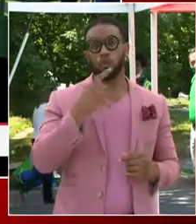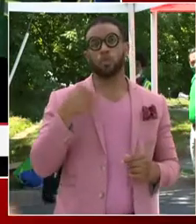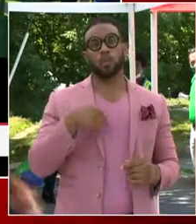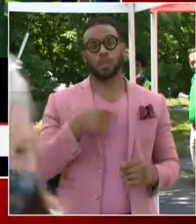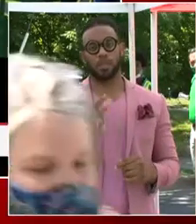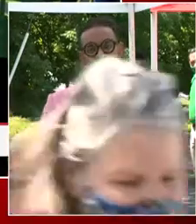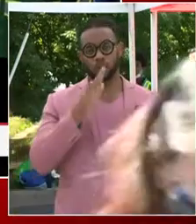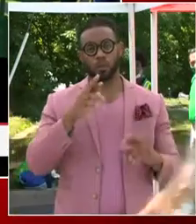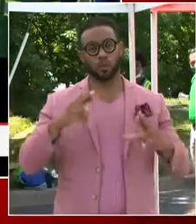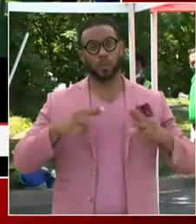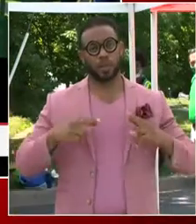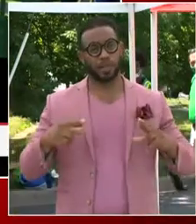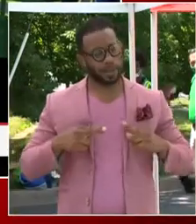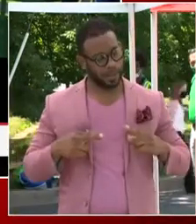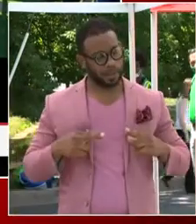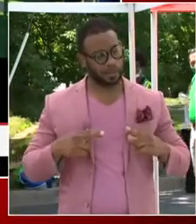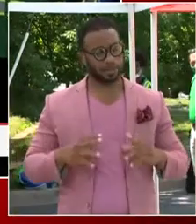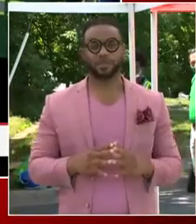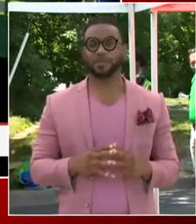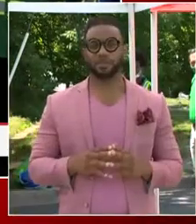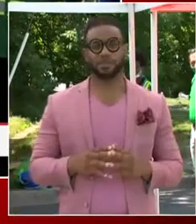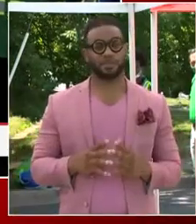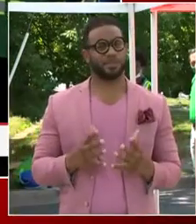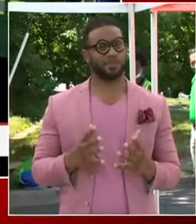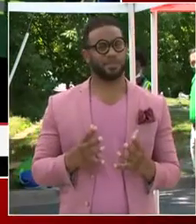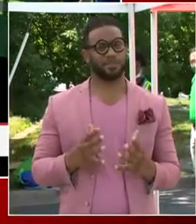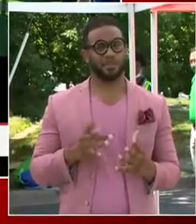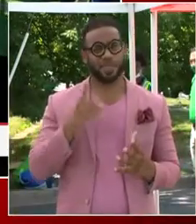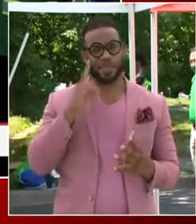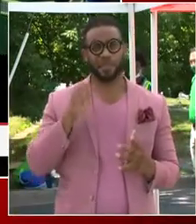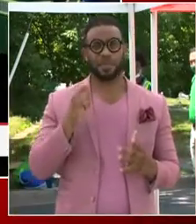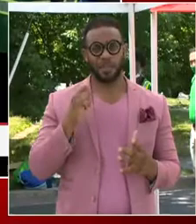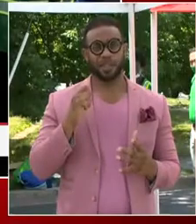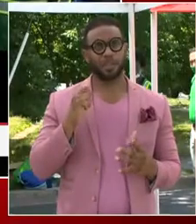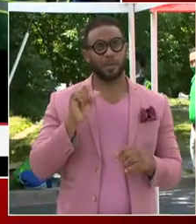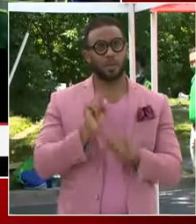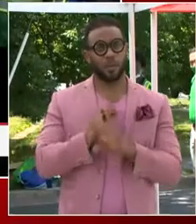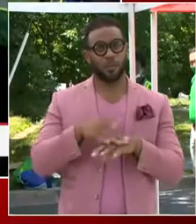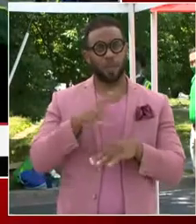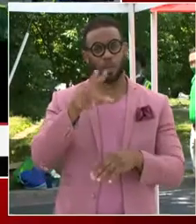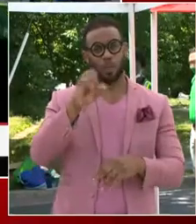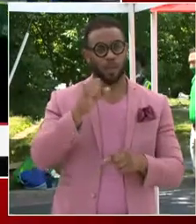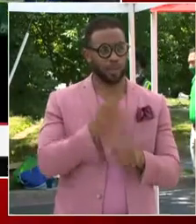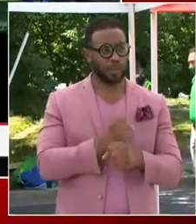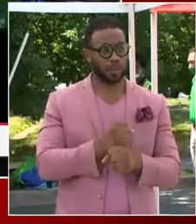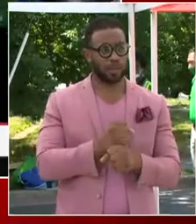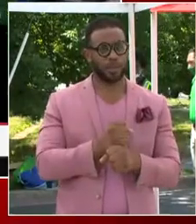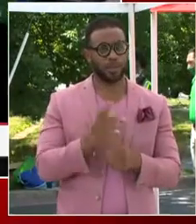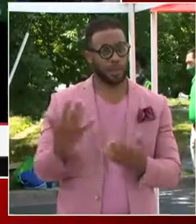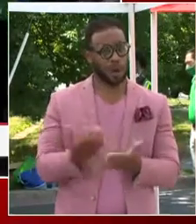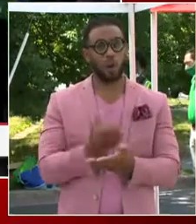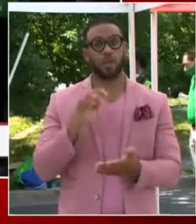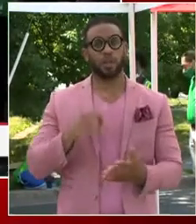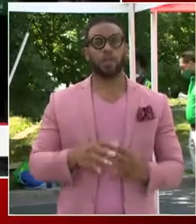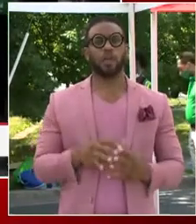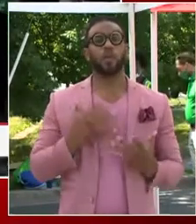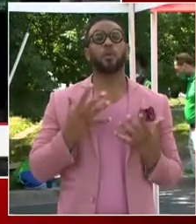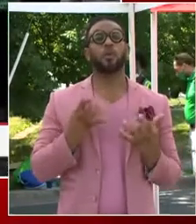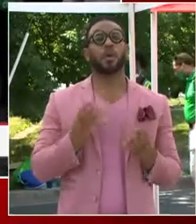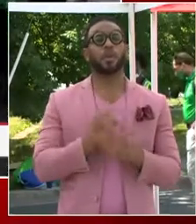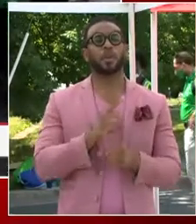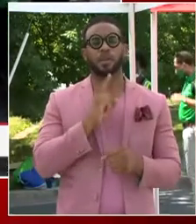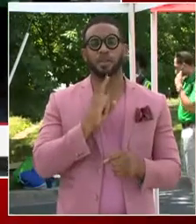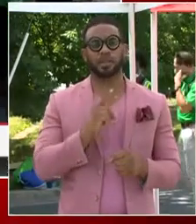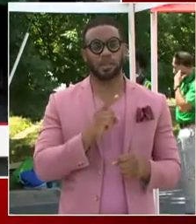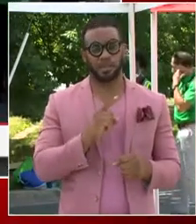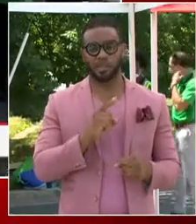she was going to retire. And I think she's been at it for over 30 years, so she's earned it. And we want to just tell